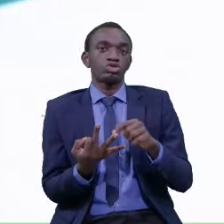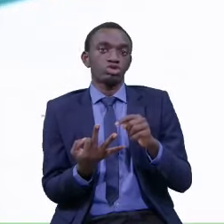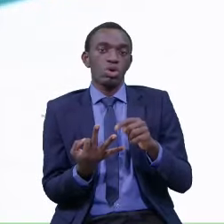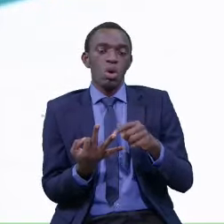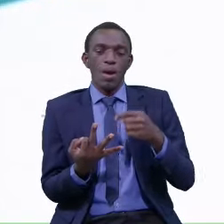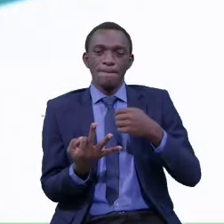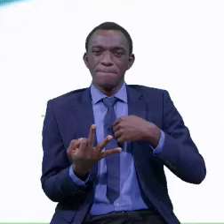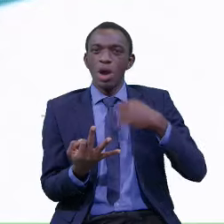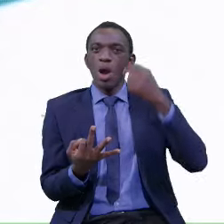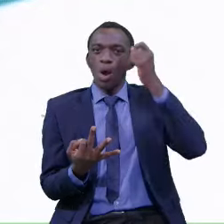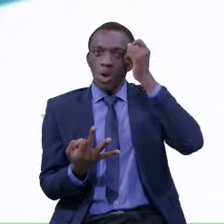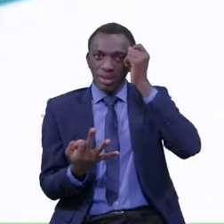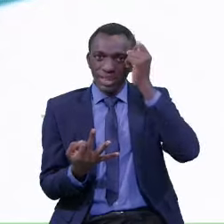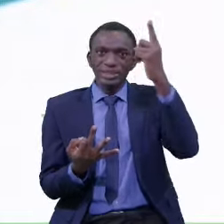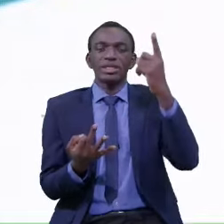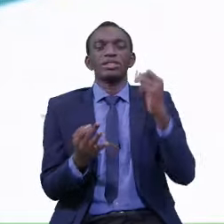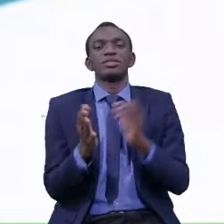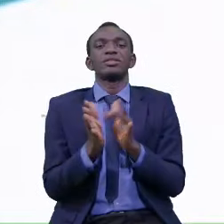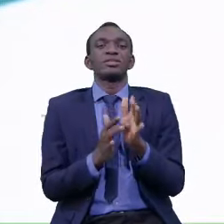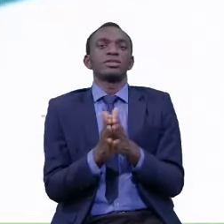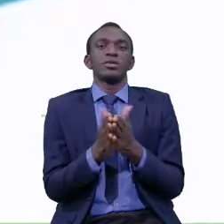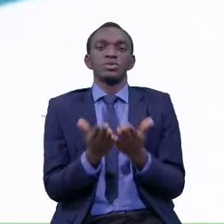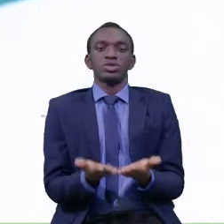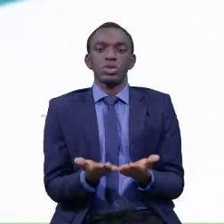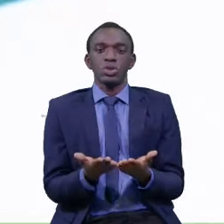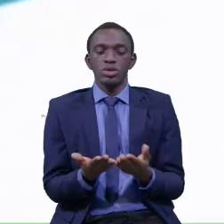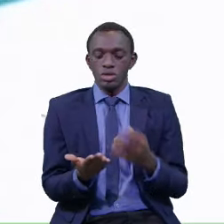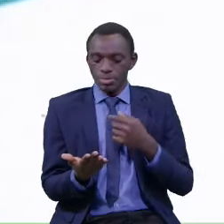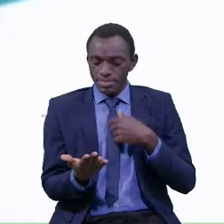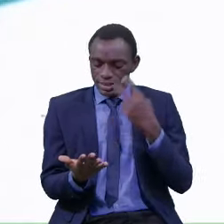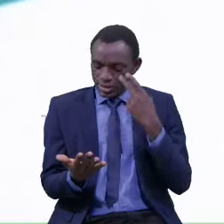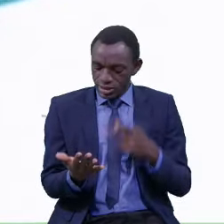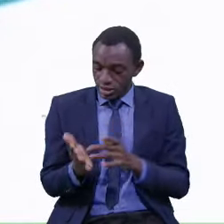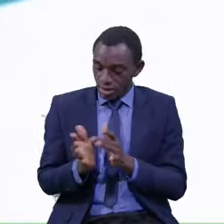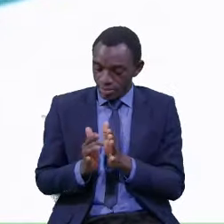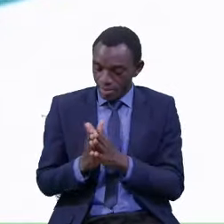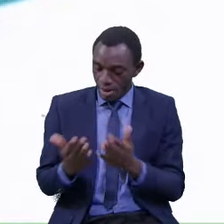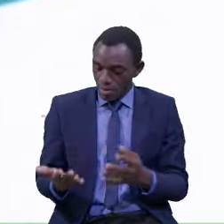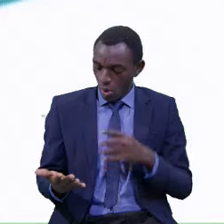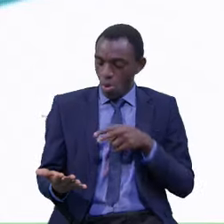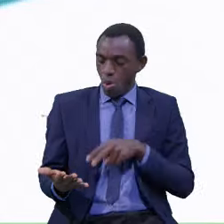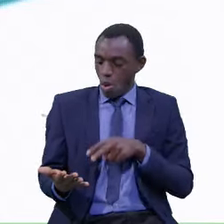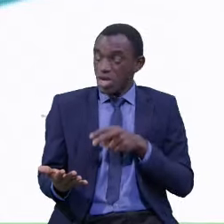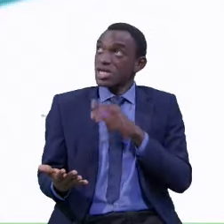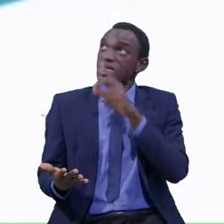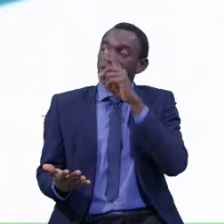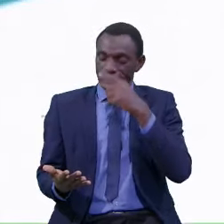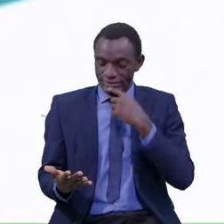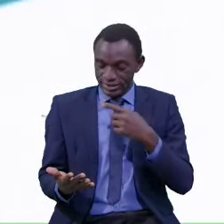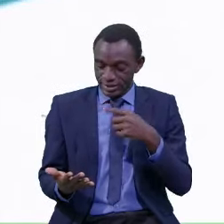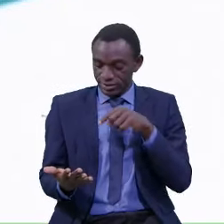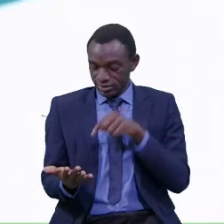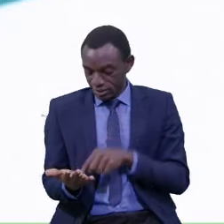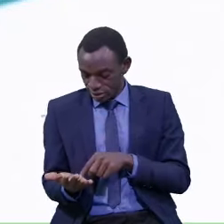understand that scripture. And I say, this is what it says. It says what it